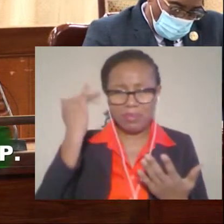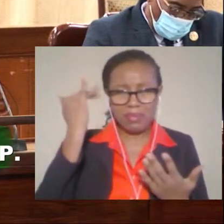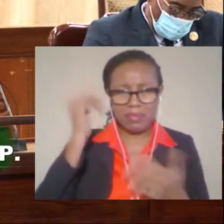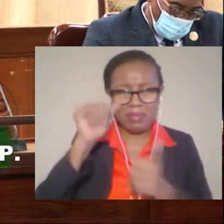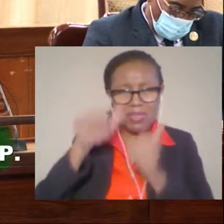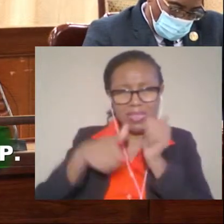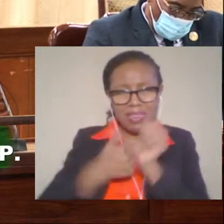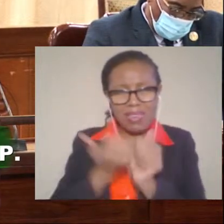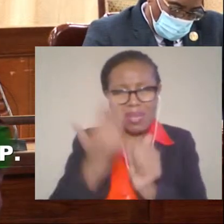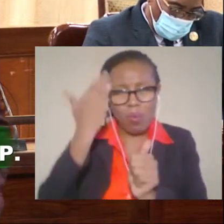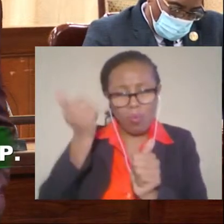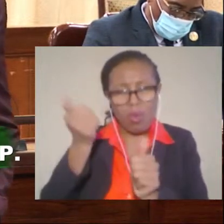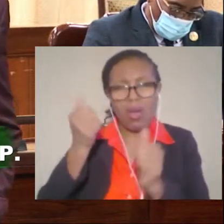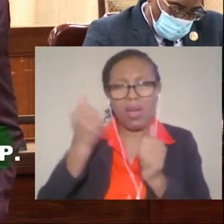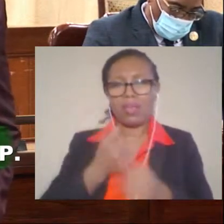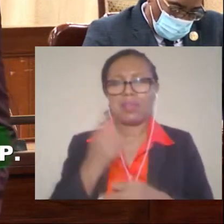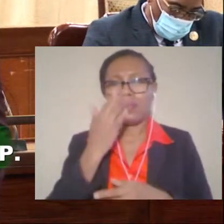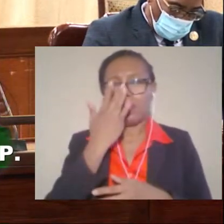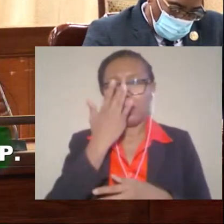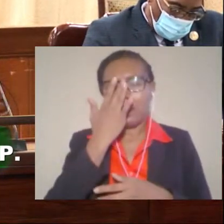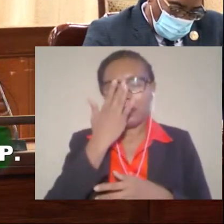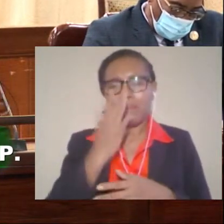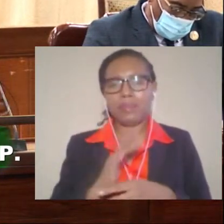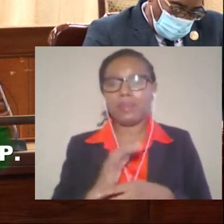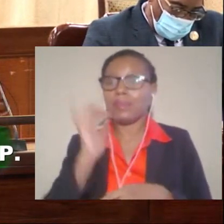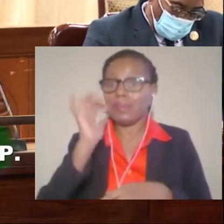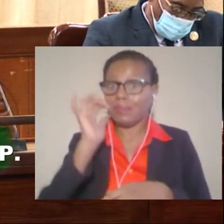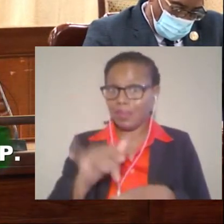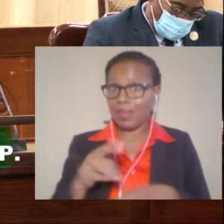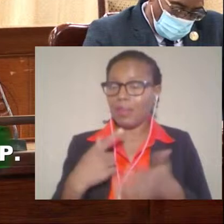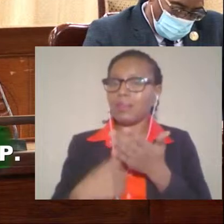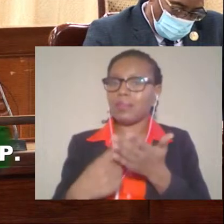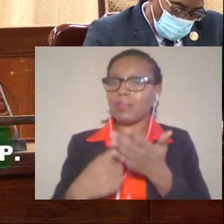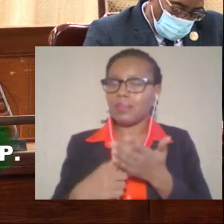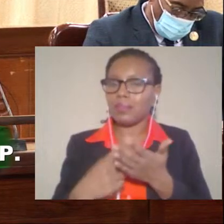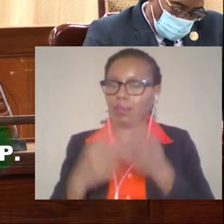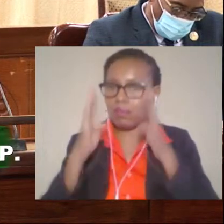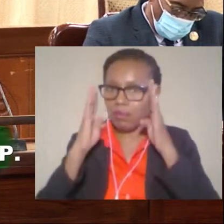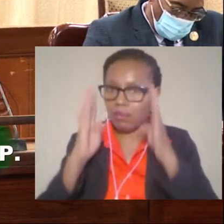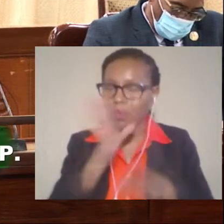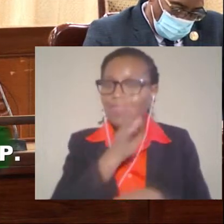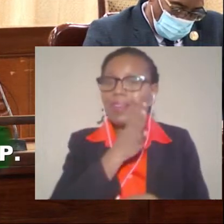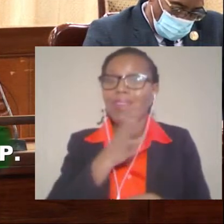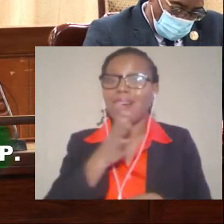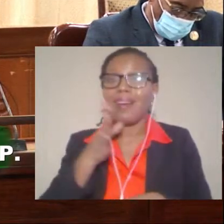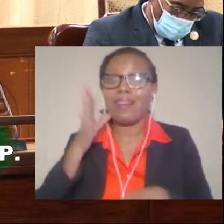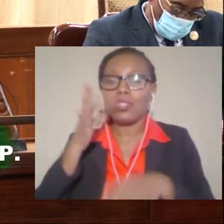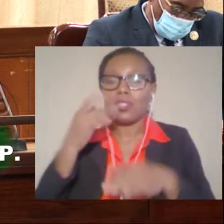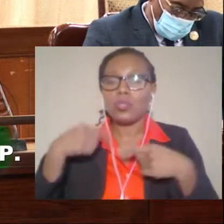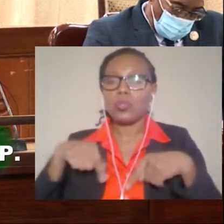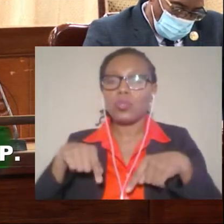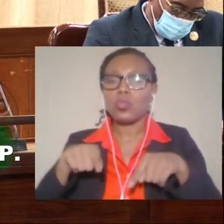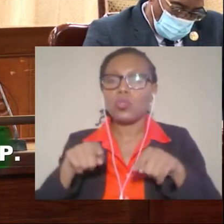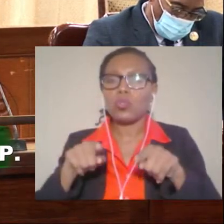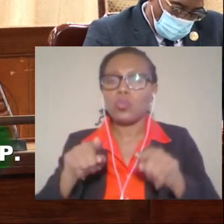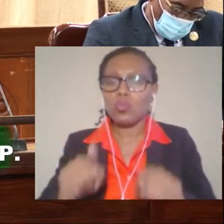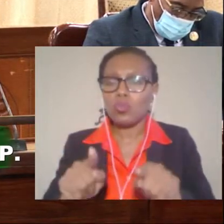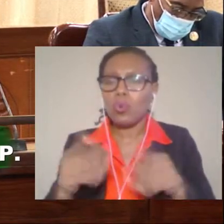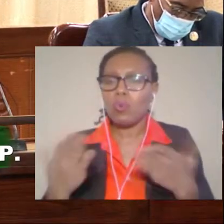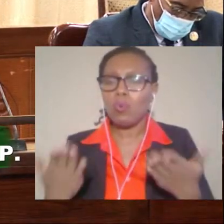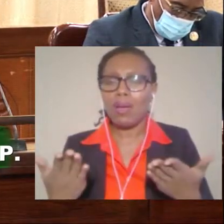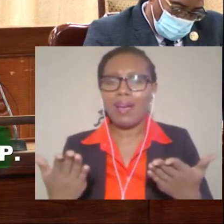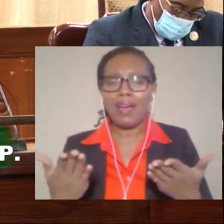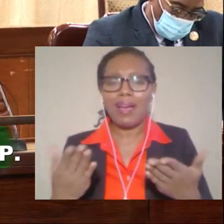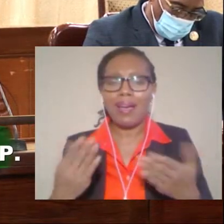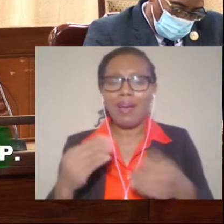when it comes to agriculture in the midst of a public health threat which has shown